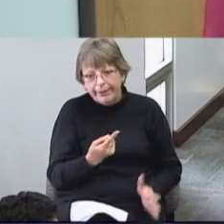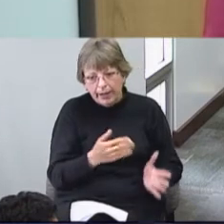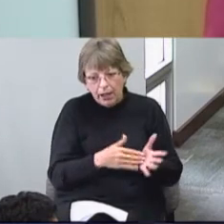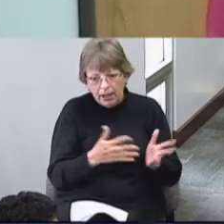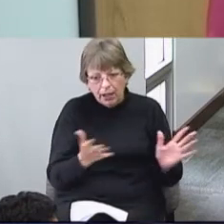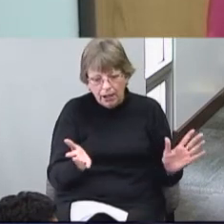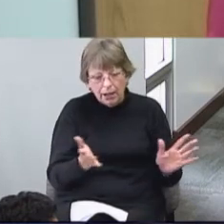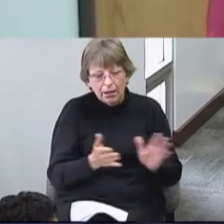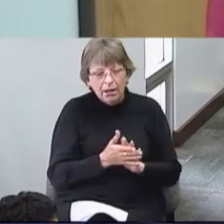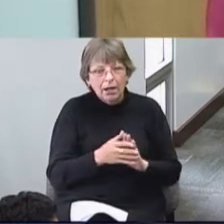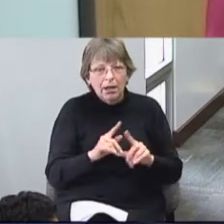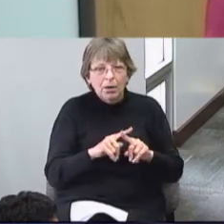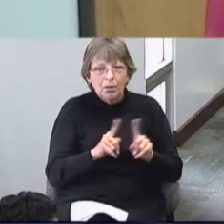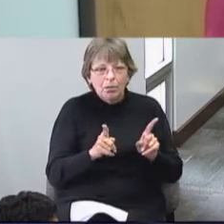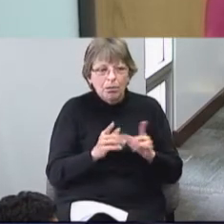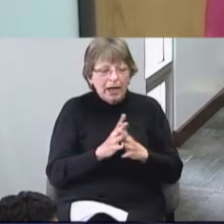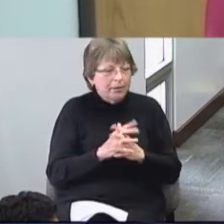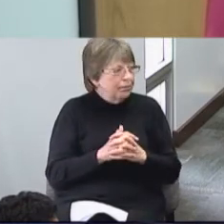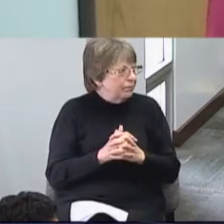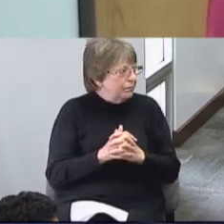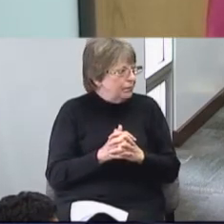already said, but it